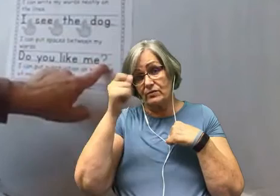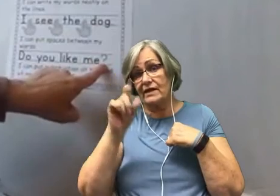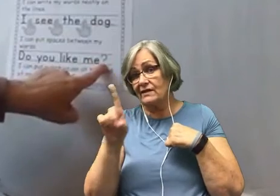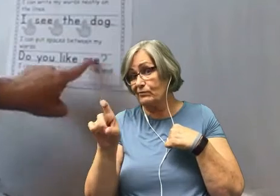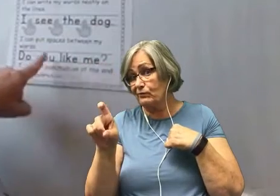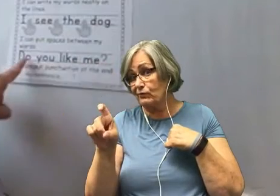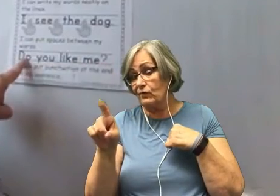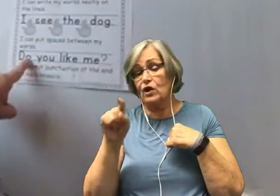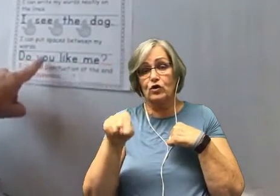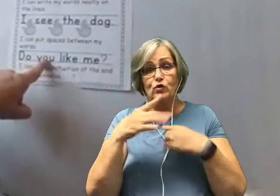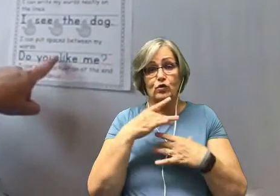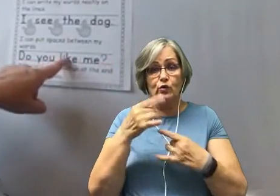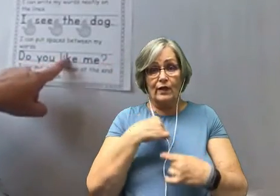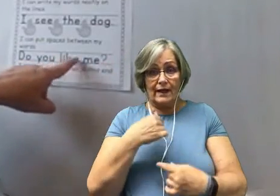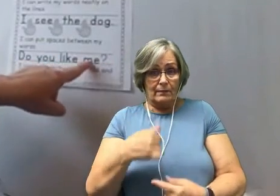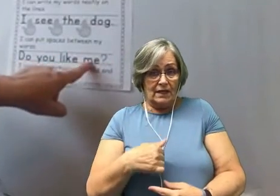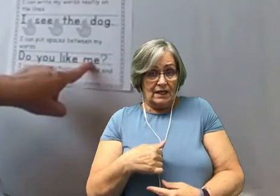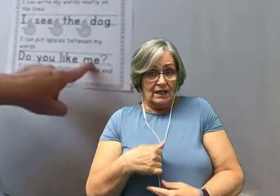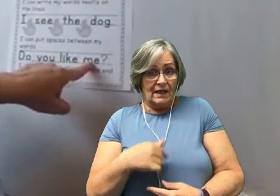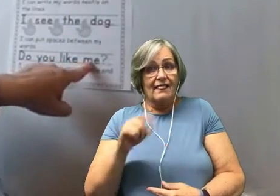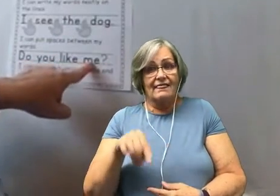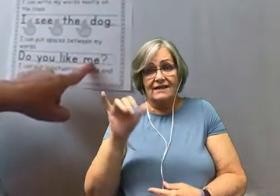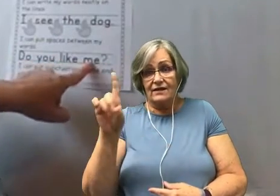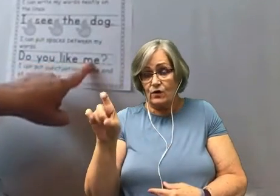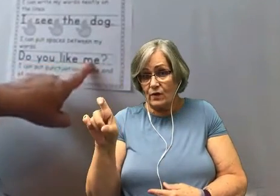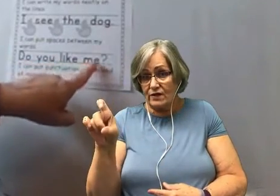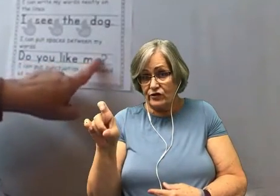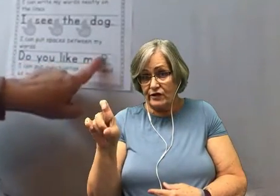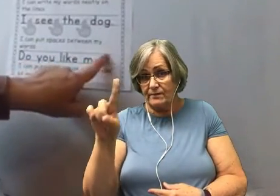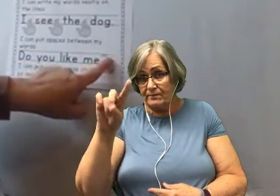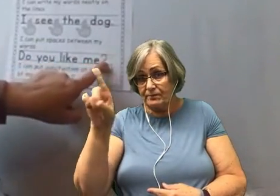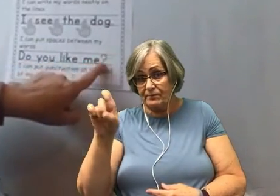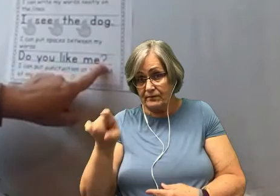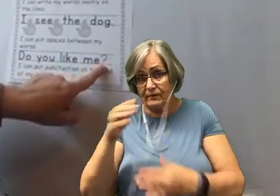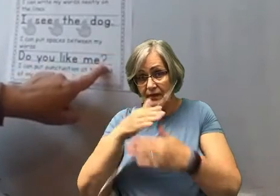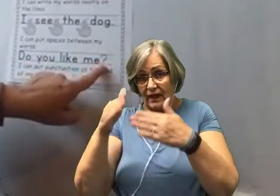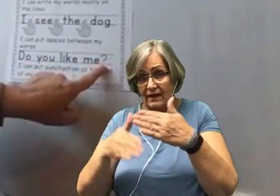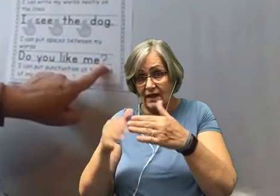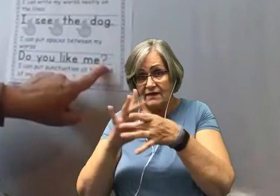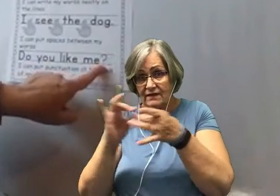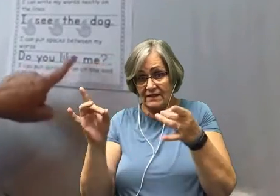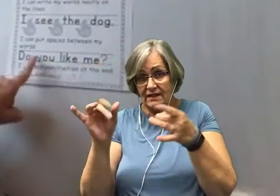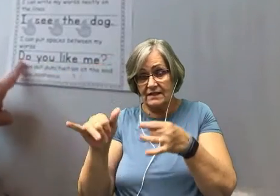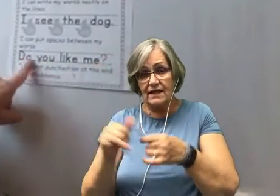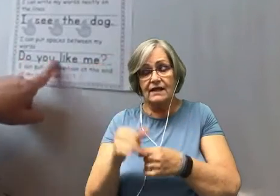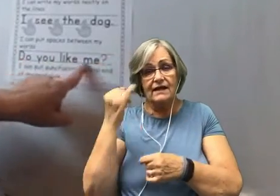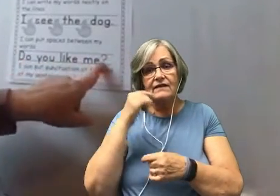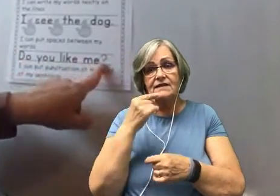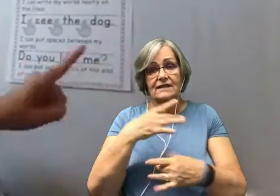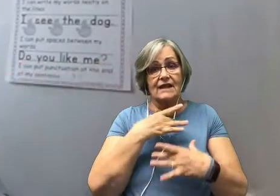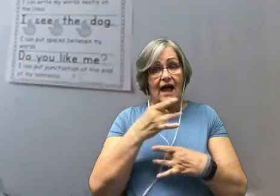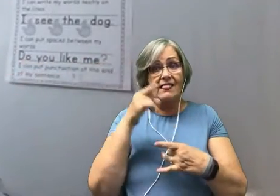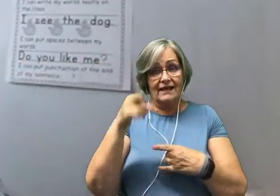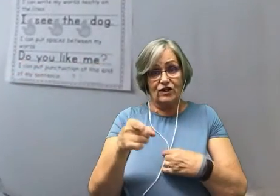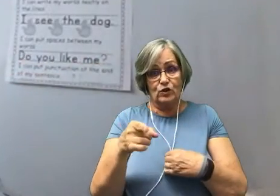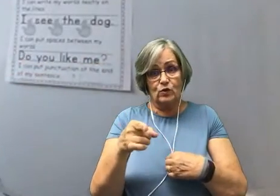it's a question. It says, do you like me? That's a question. So there's a question mark at the end. If the sentence